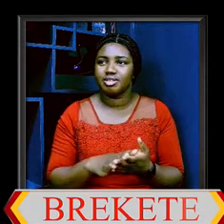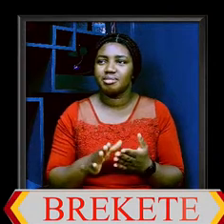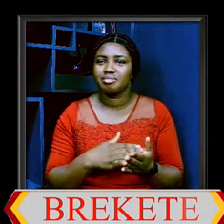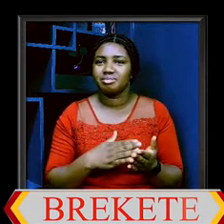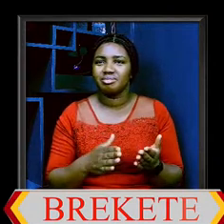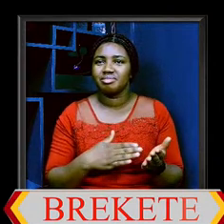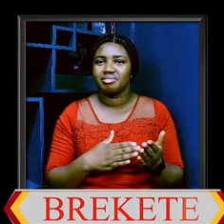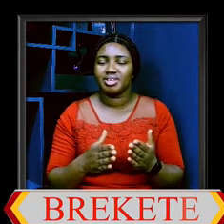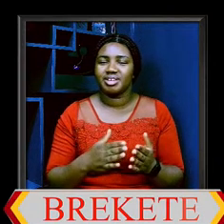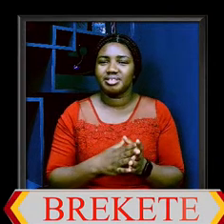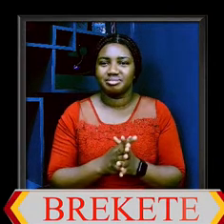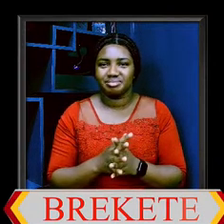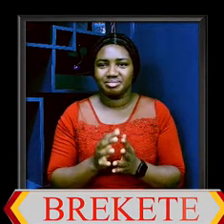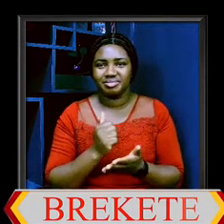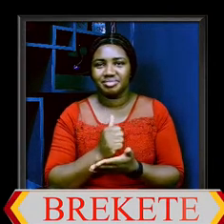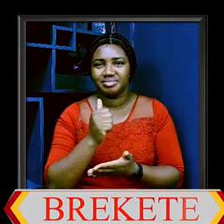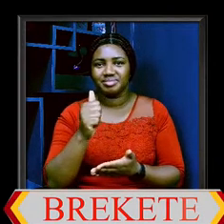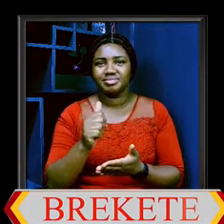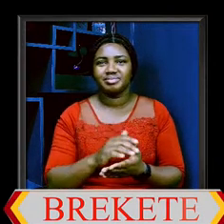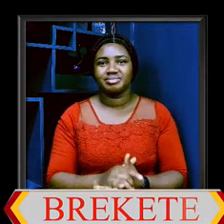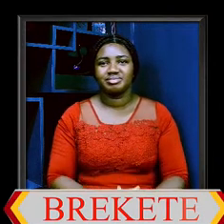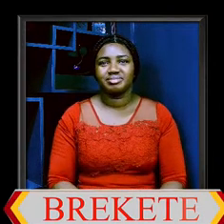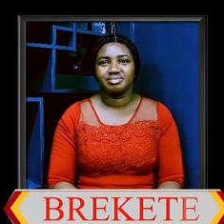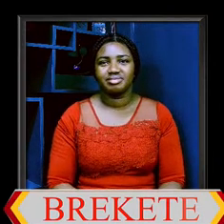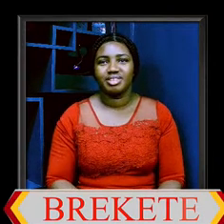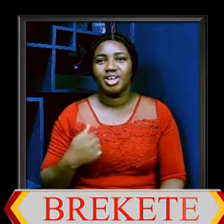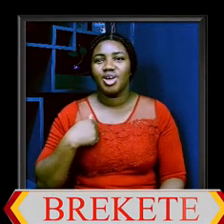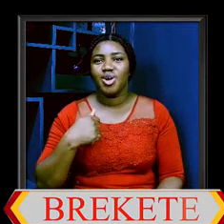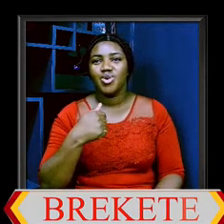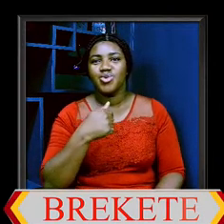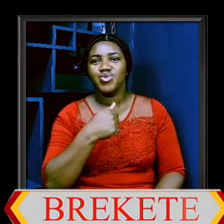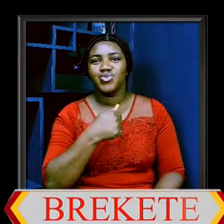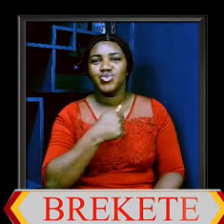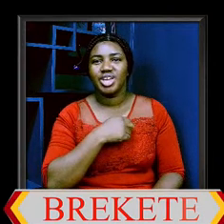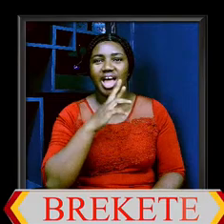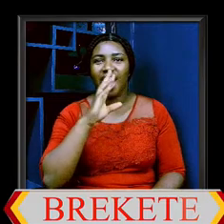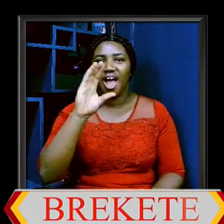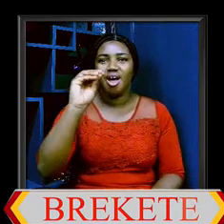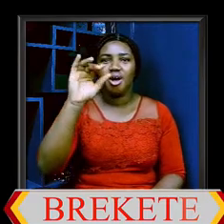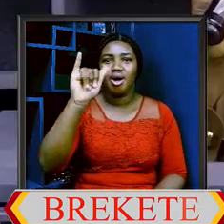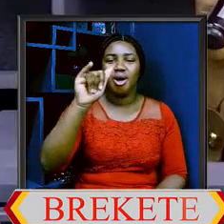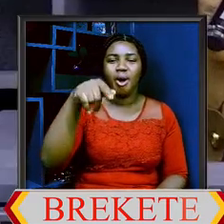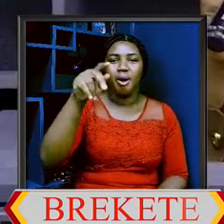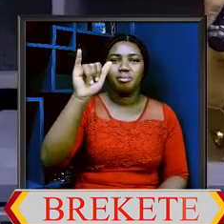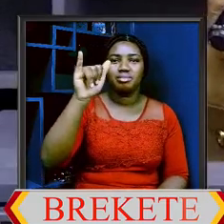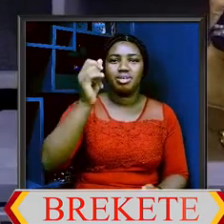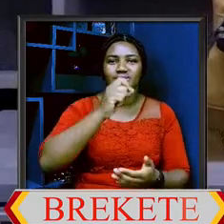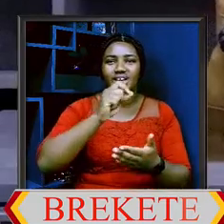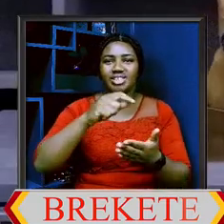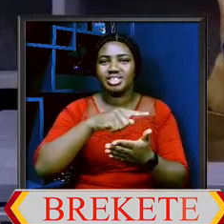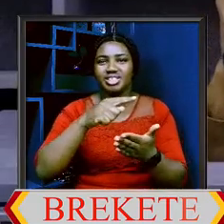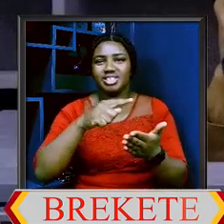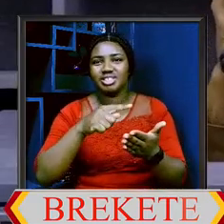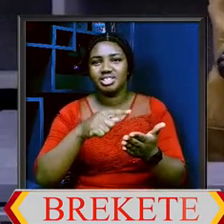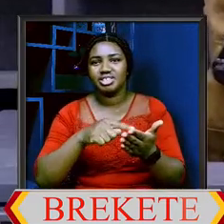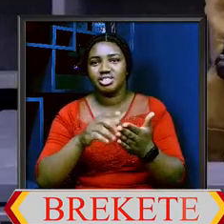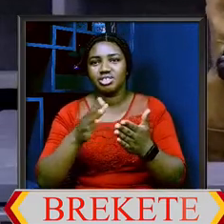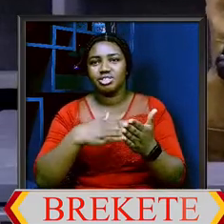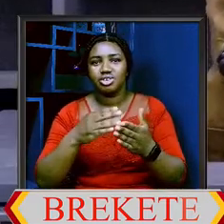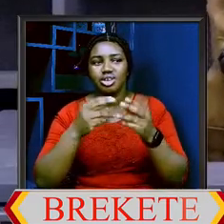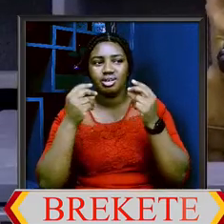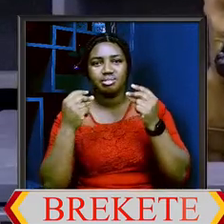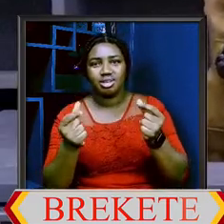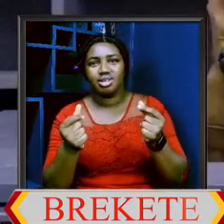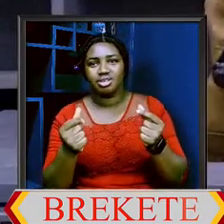leaders amen we we are copyrighting this track immediately this track